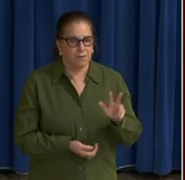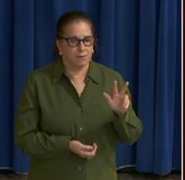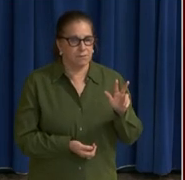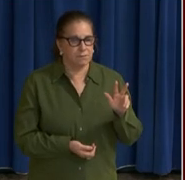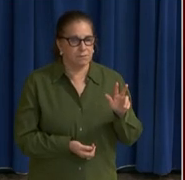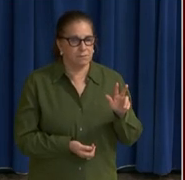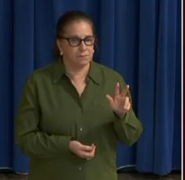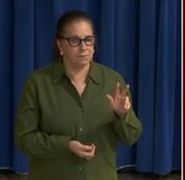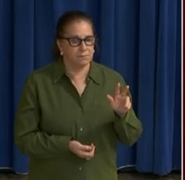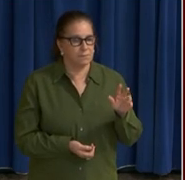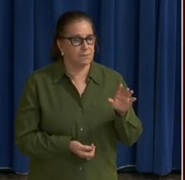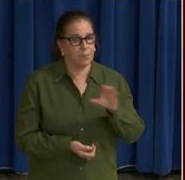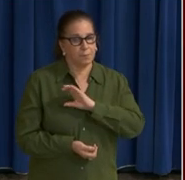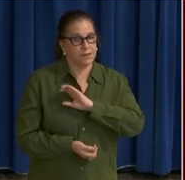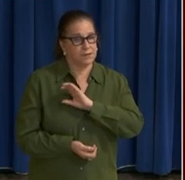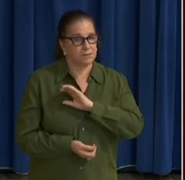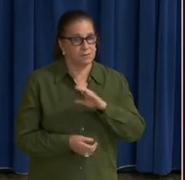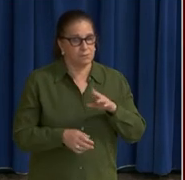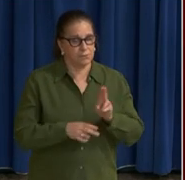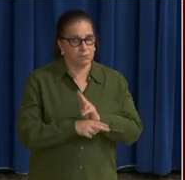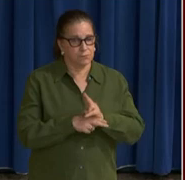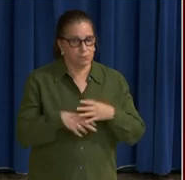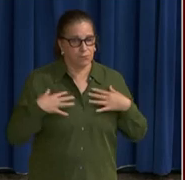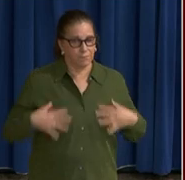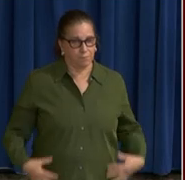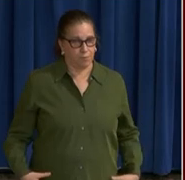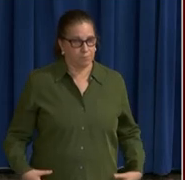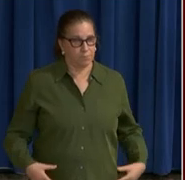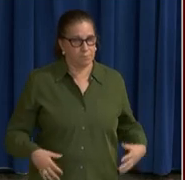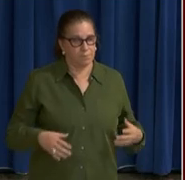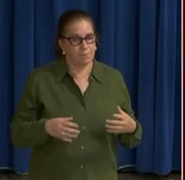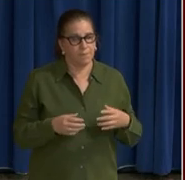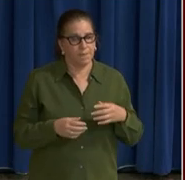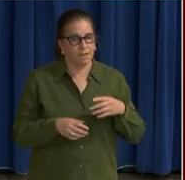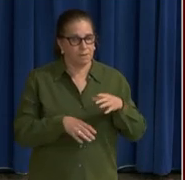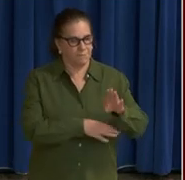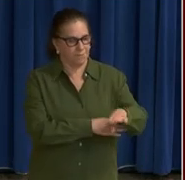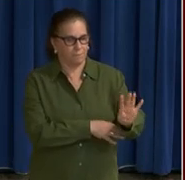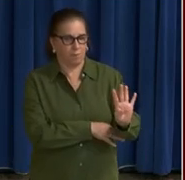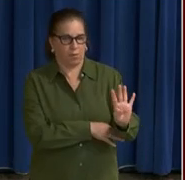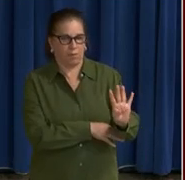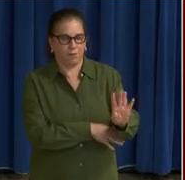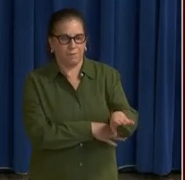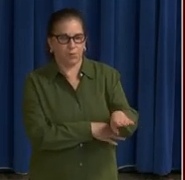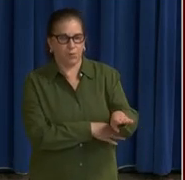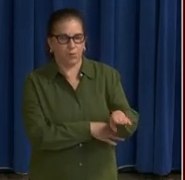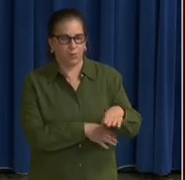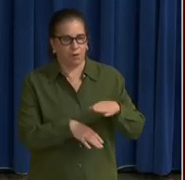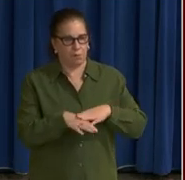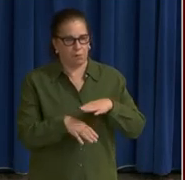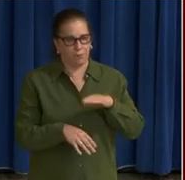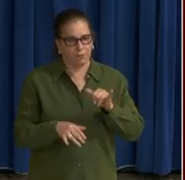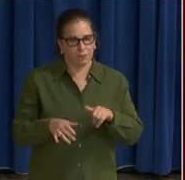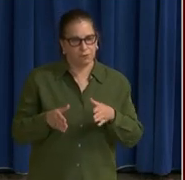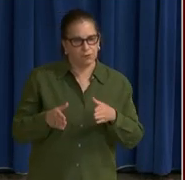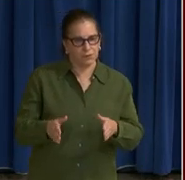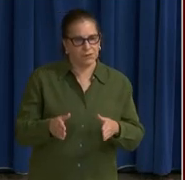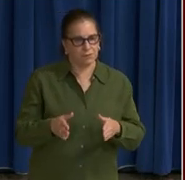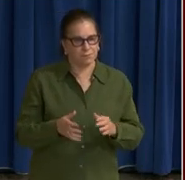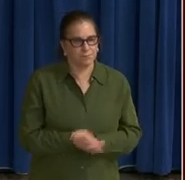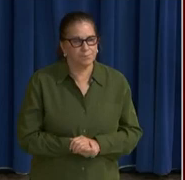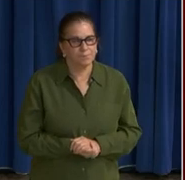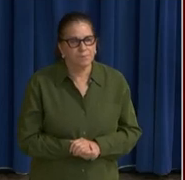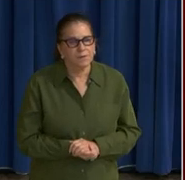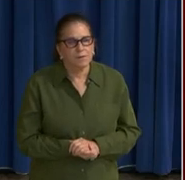District were in the area of the 200 block of Orange Street Southeast to investigate the report of a man in possession